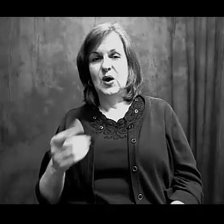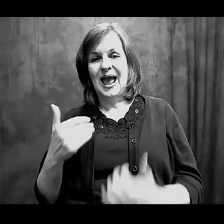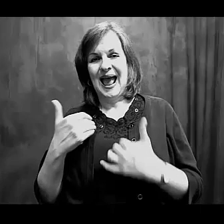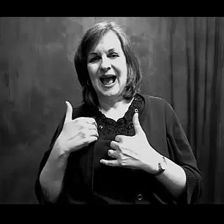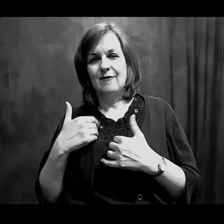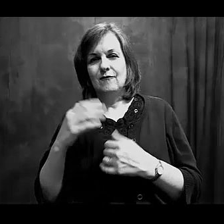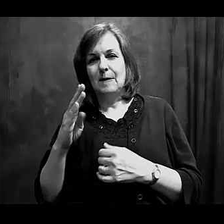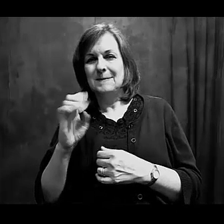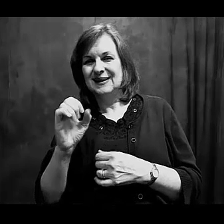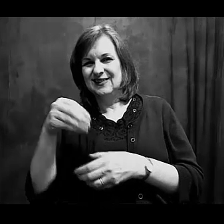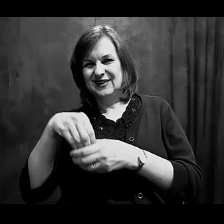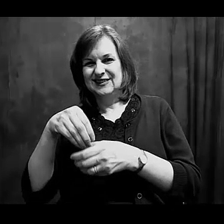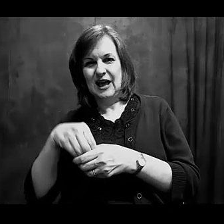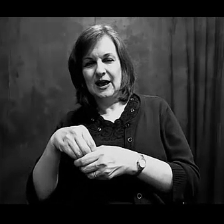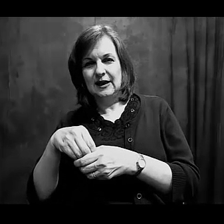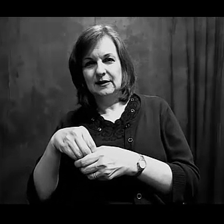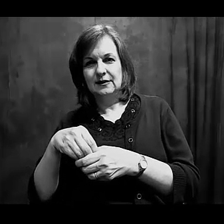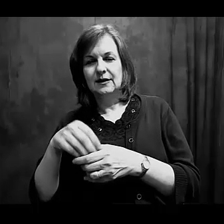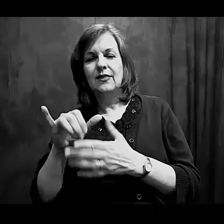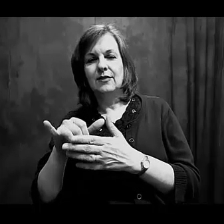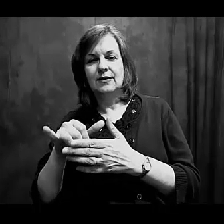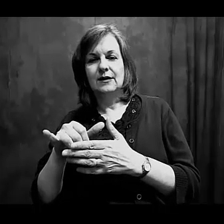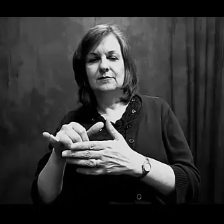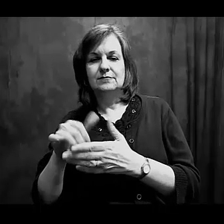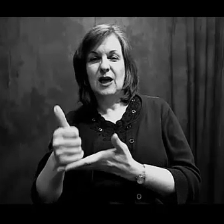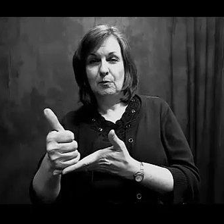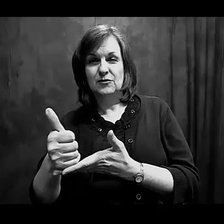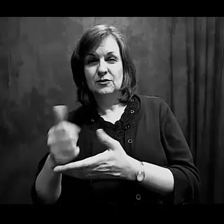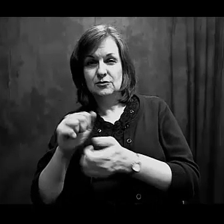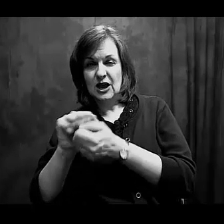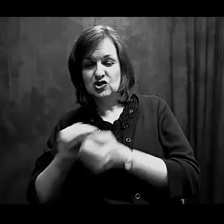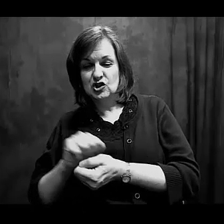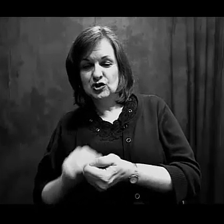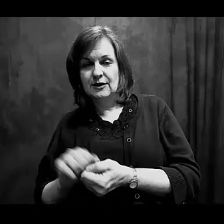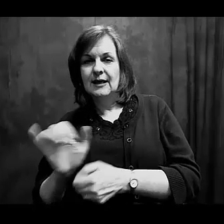will house the bacteria that they need. So rabbits.